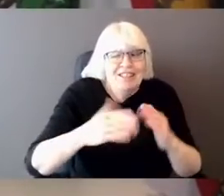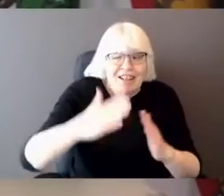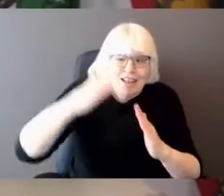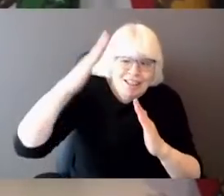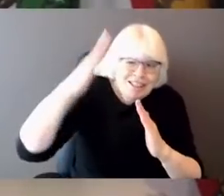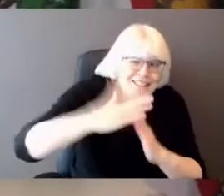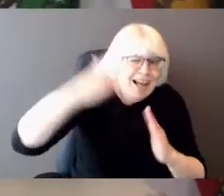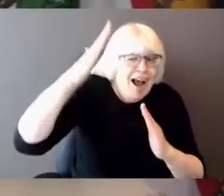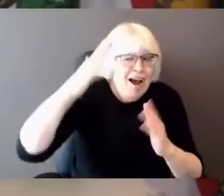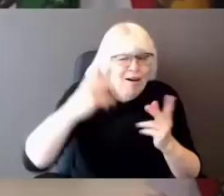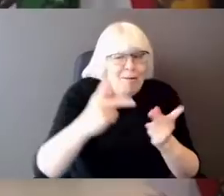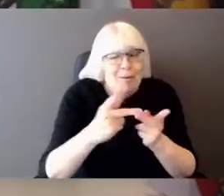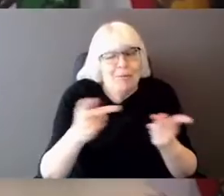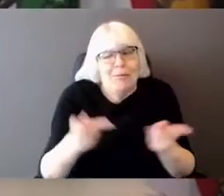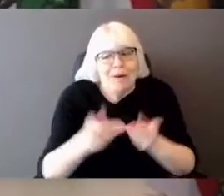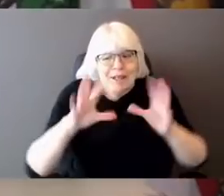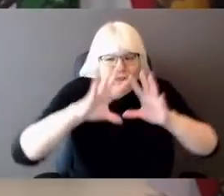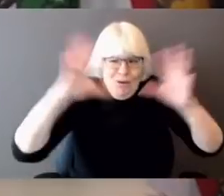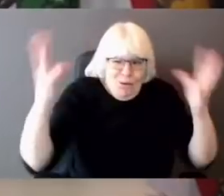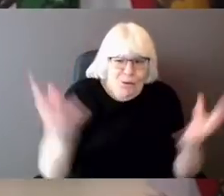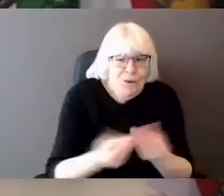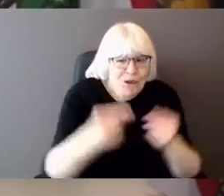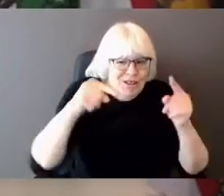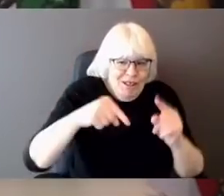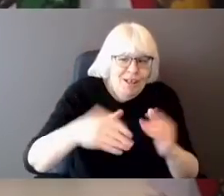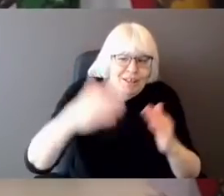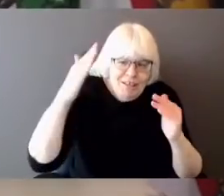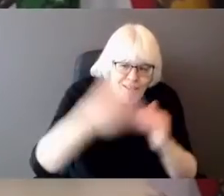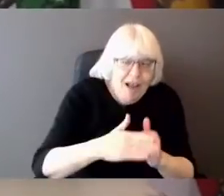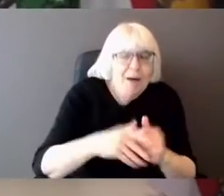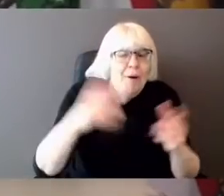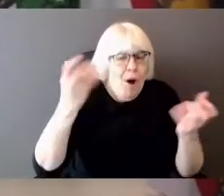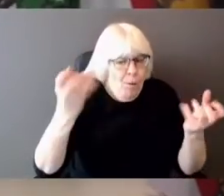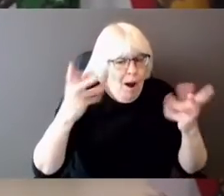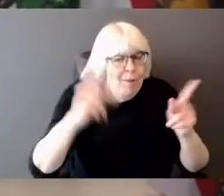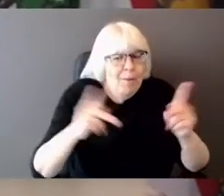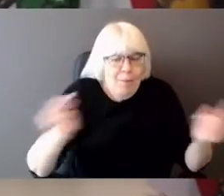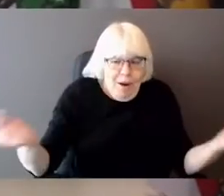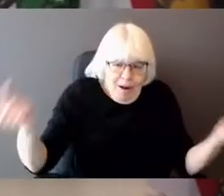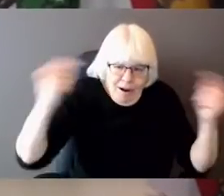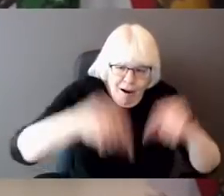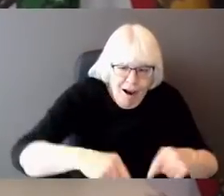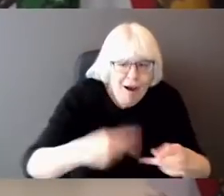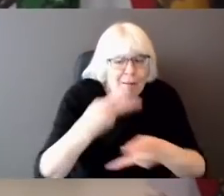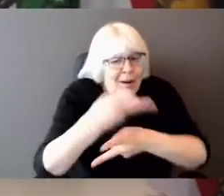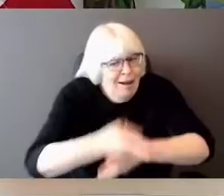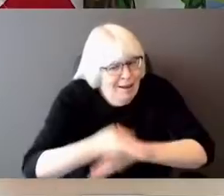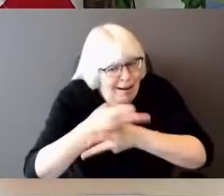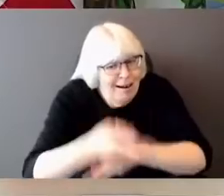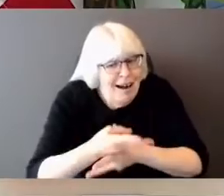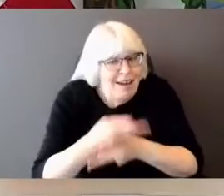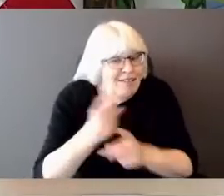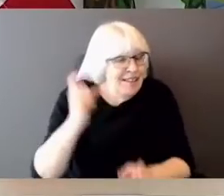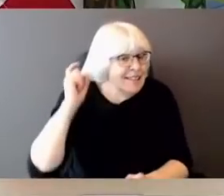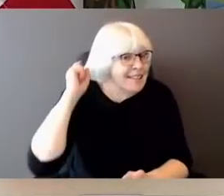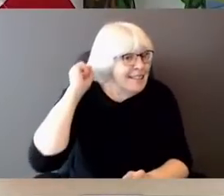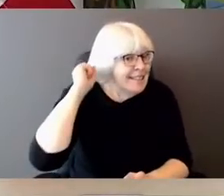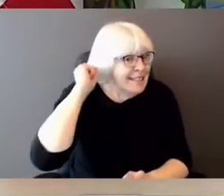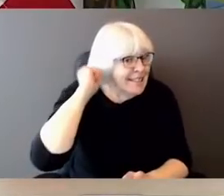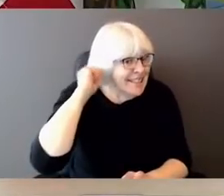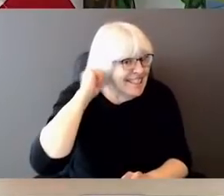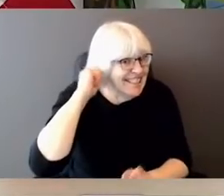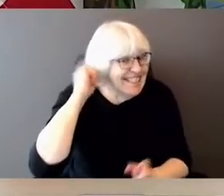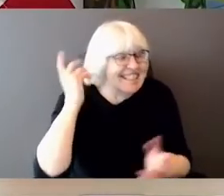be here and be careful and to do well and to be ever mindful. En français? Vraiment,